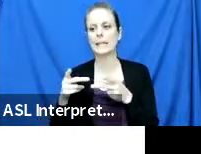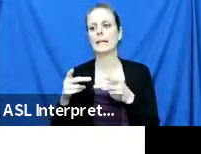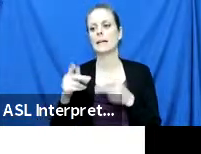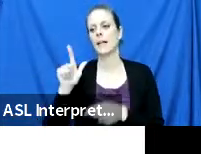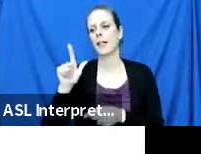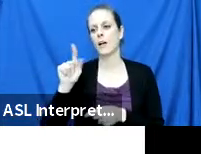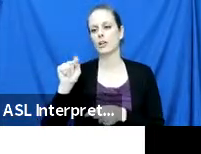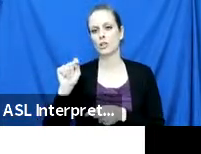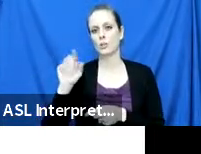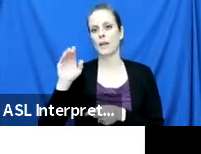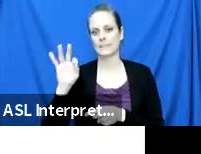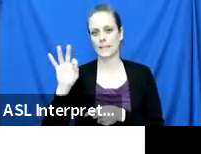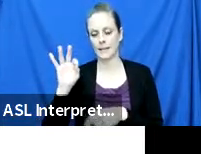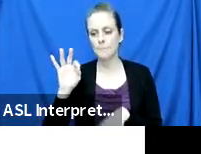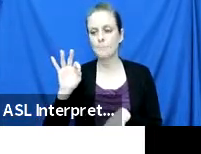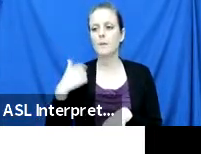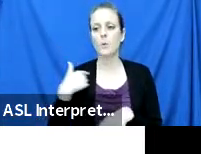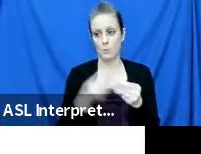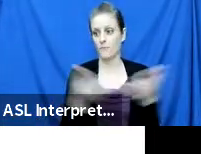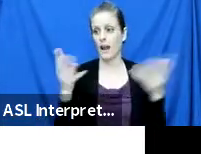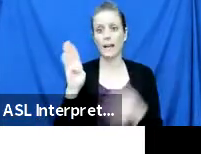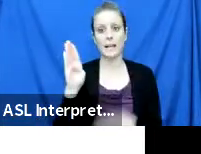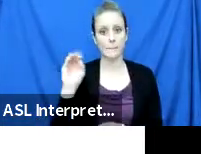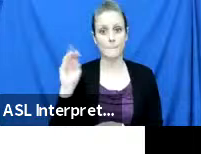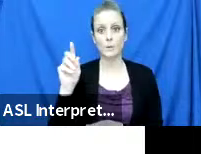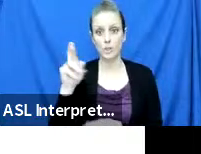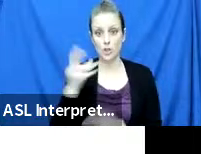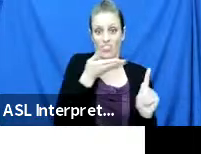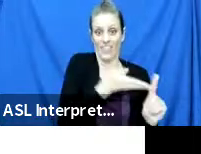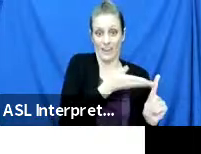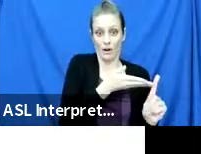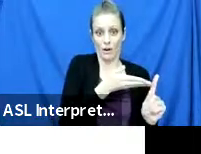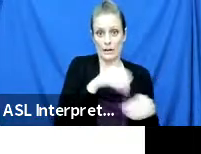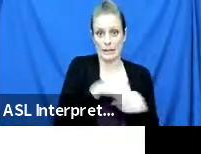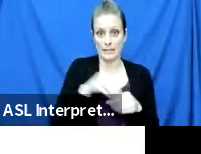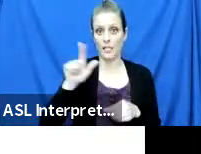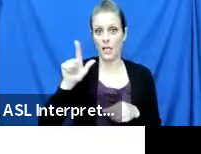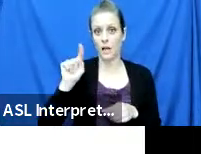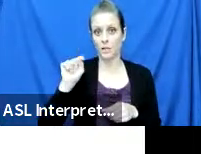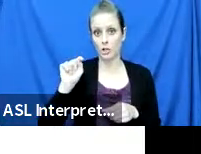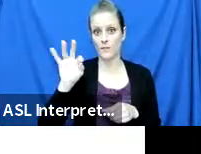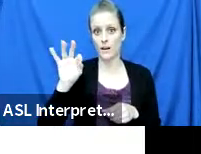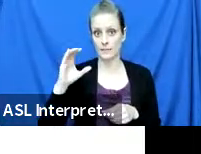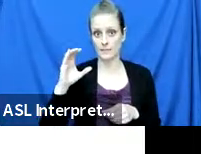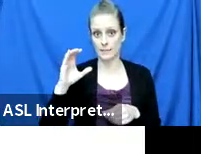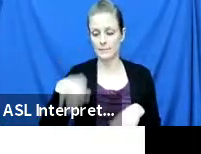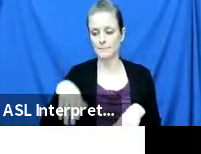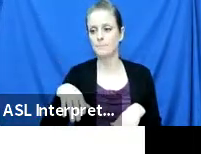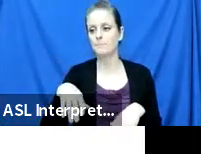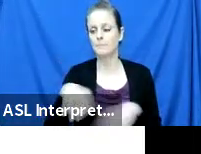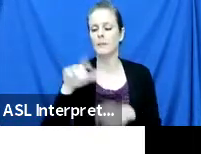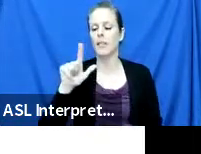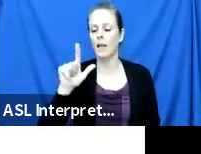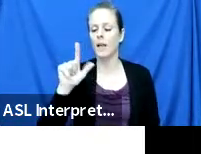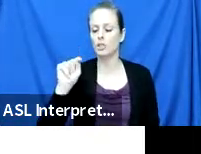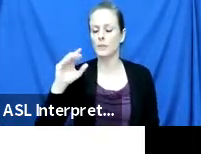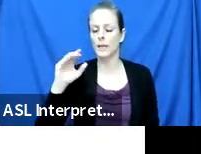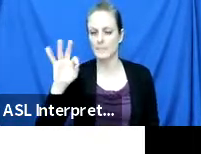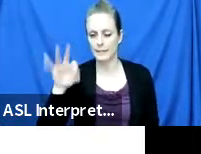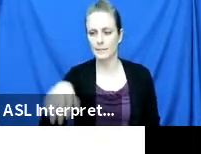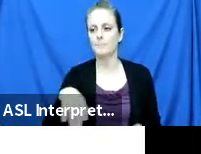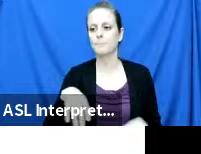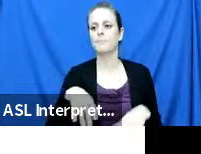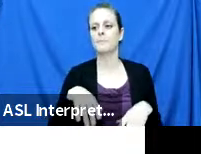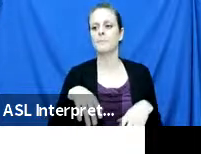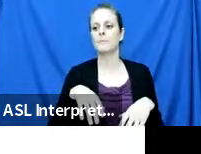residents. Again, as the holidays come upon us, people will be visiting their residents in long-term